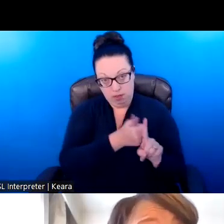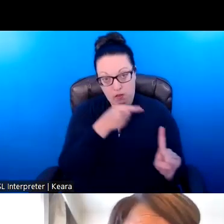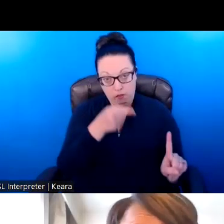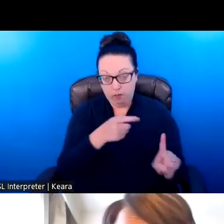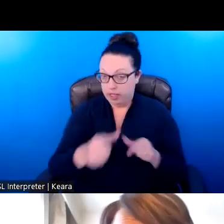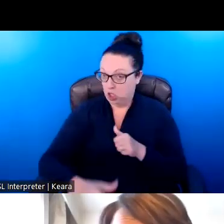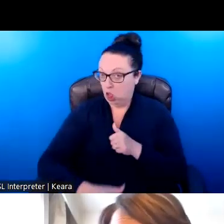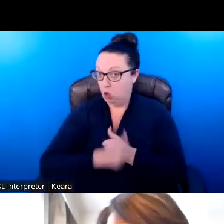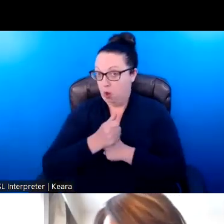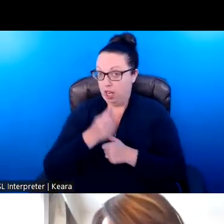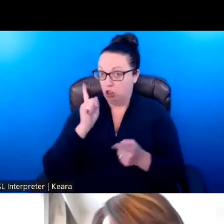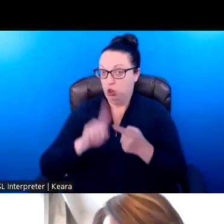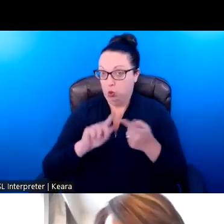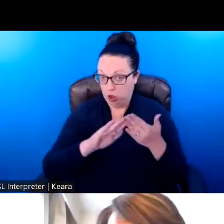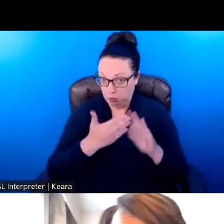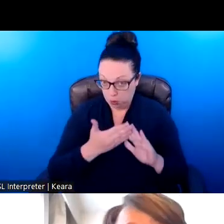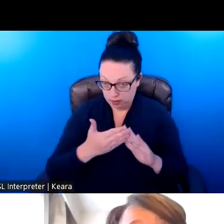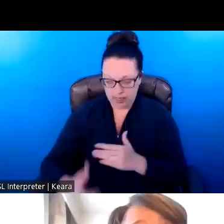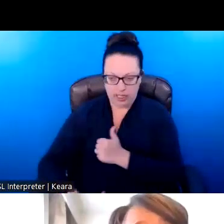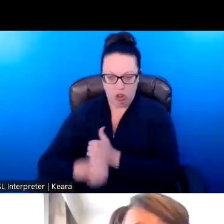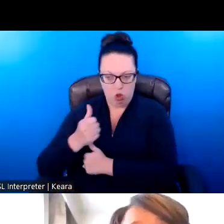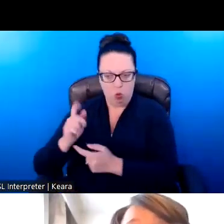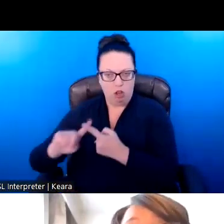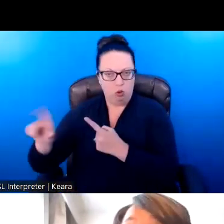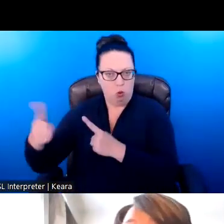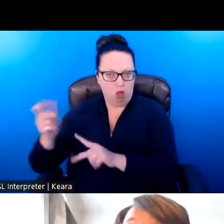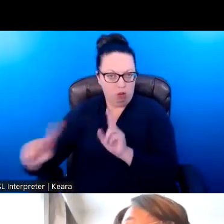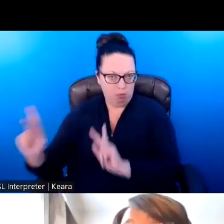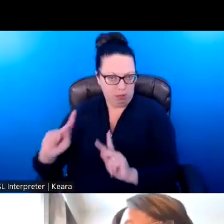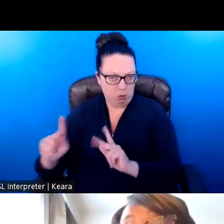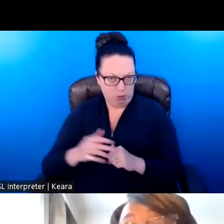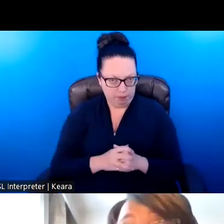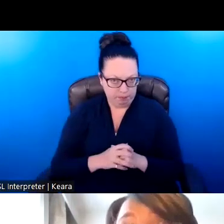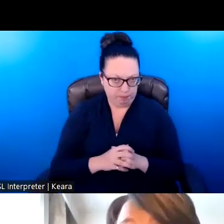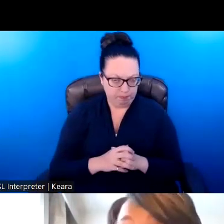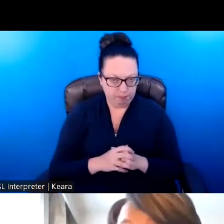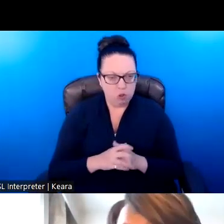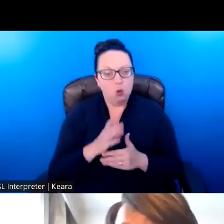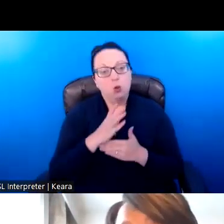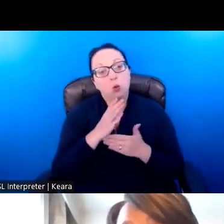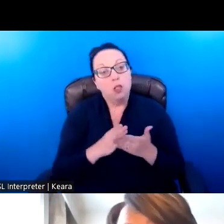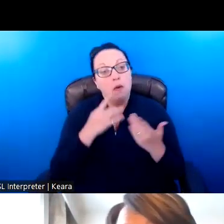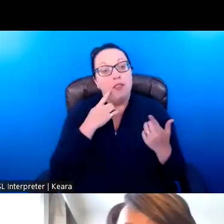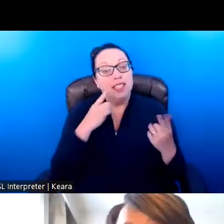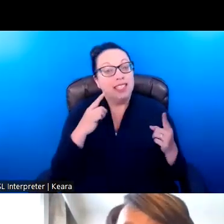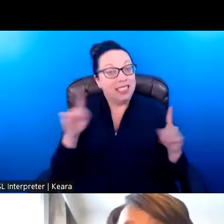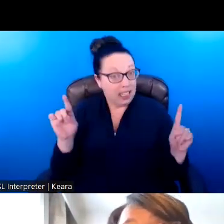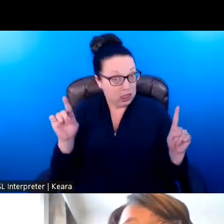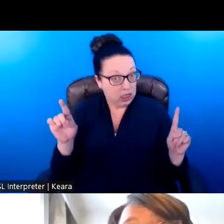threat to the community and to others. So some of the successes I have had with my